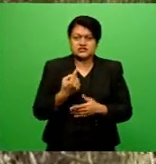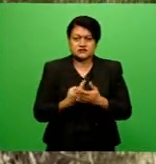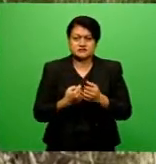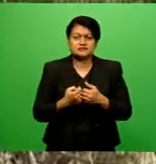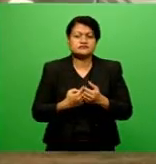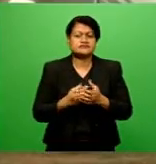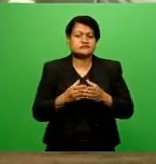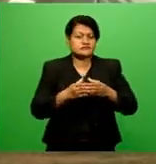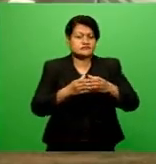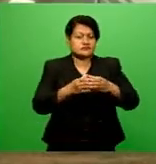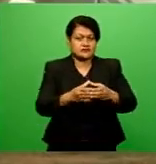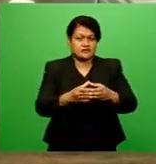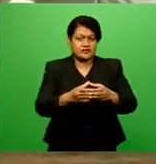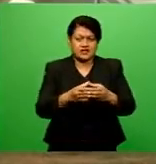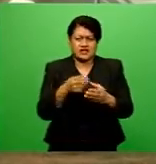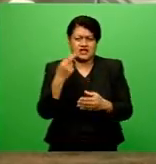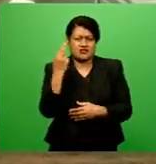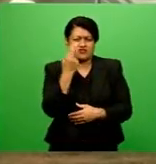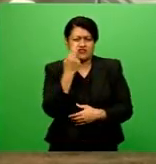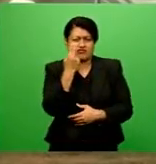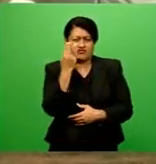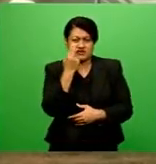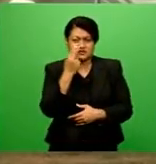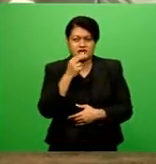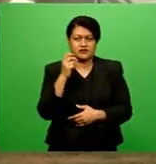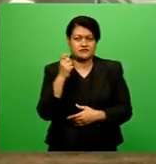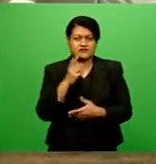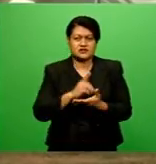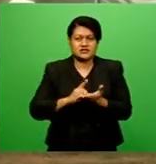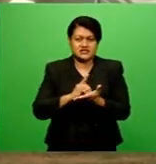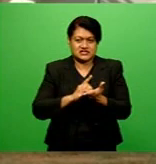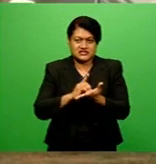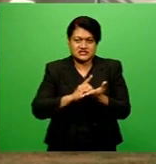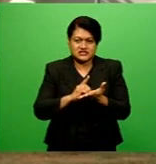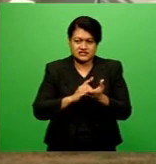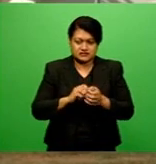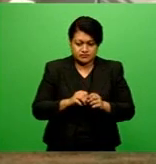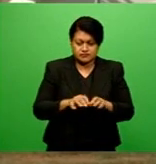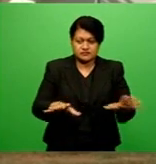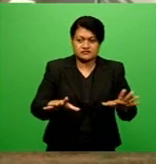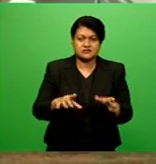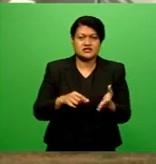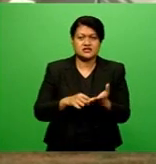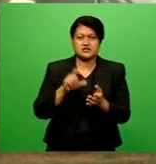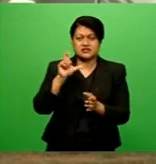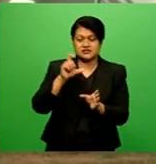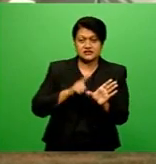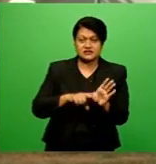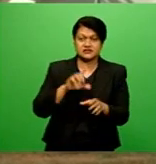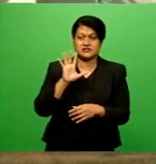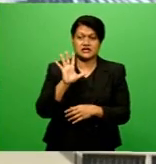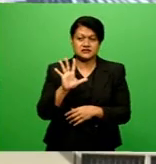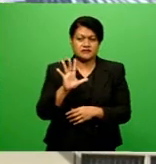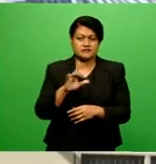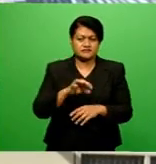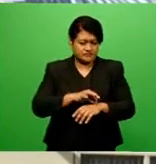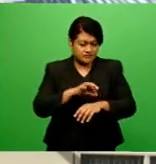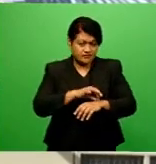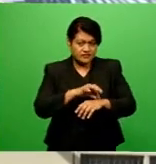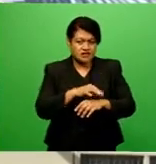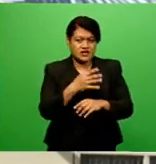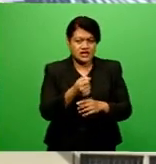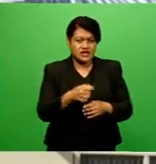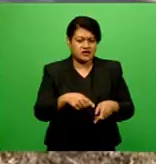risk of disease outbreak following TC Yasa. The ministry confirmed that forward planning centres had been set up in some hotspot areas